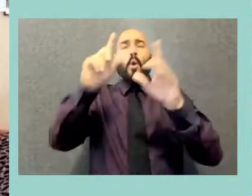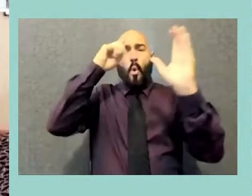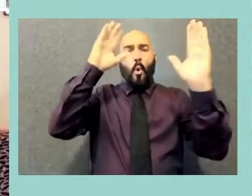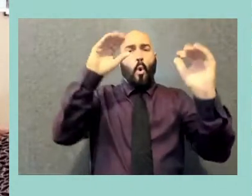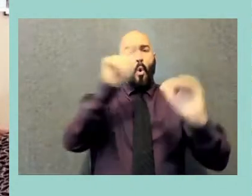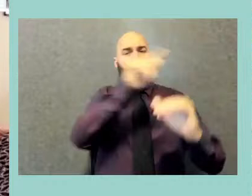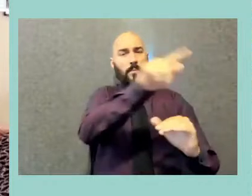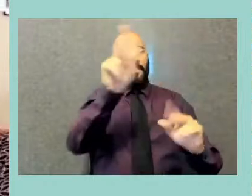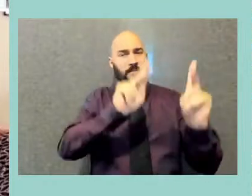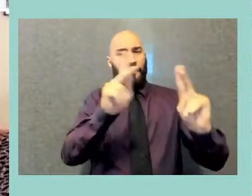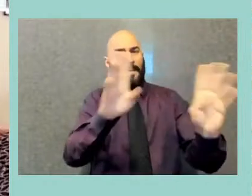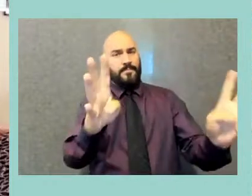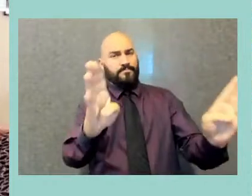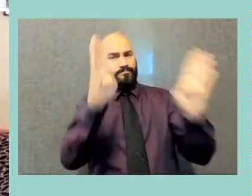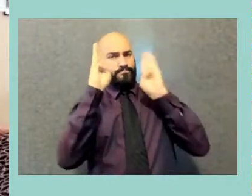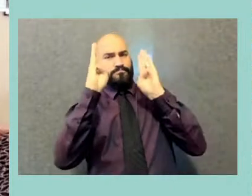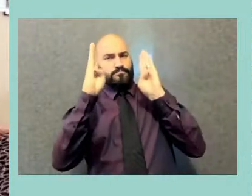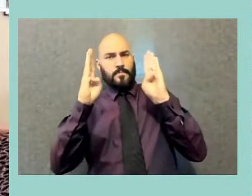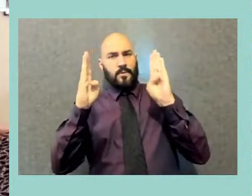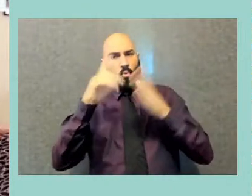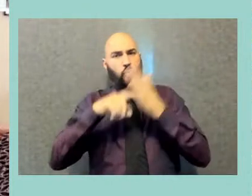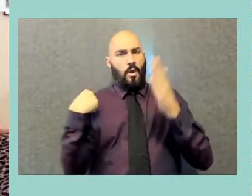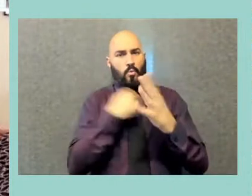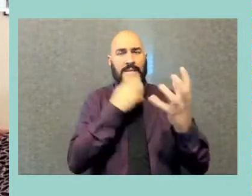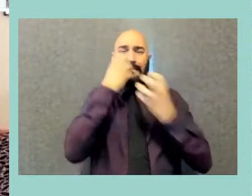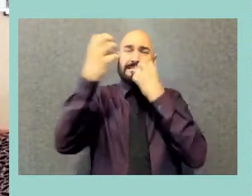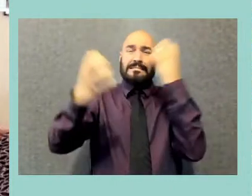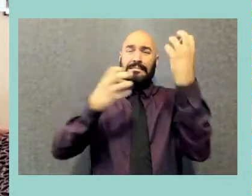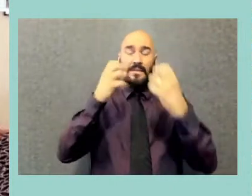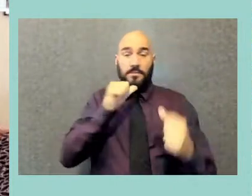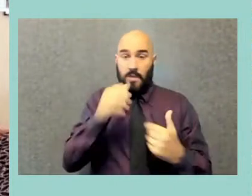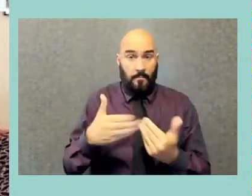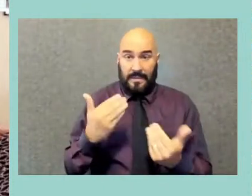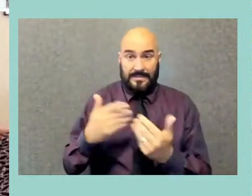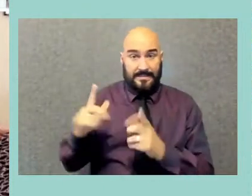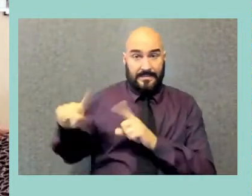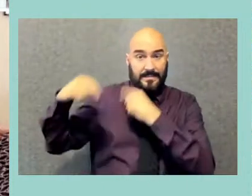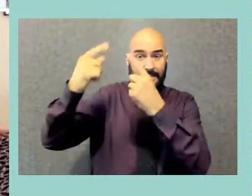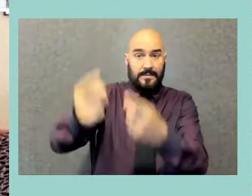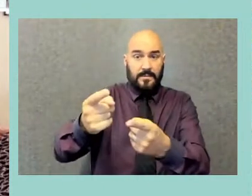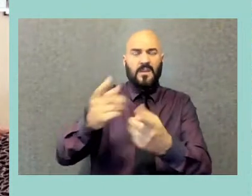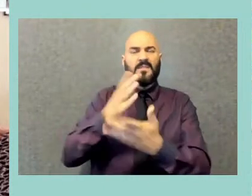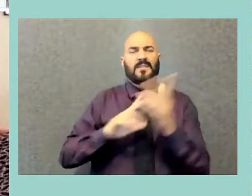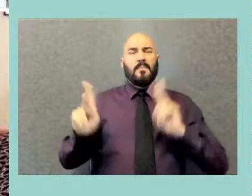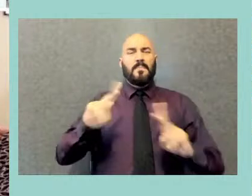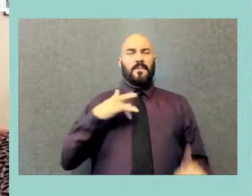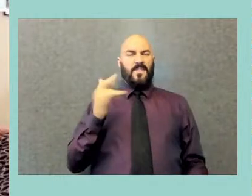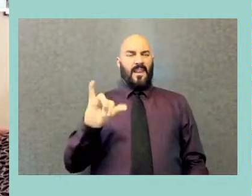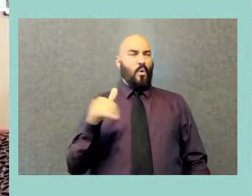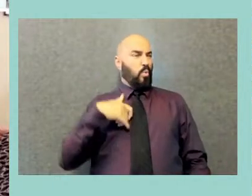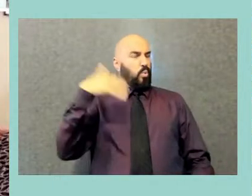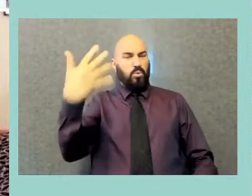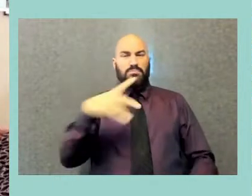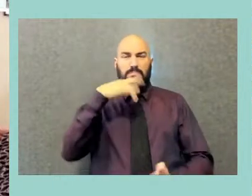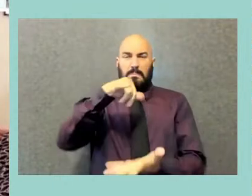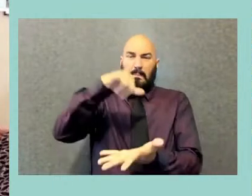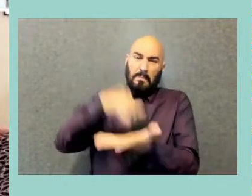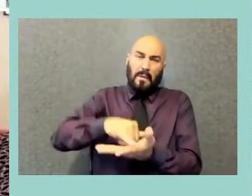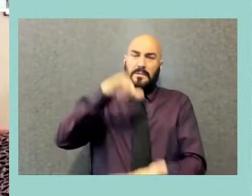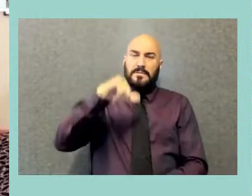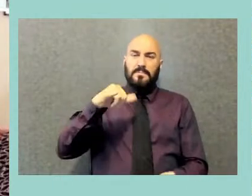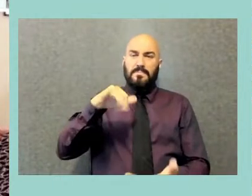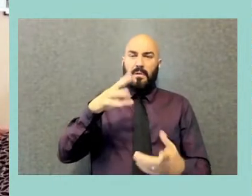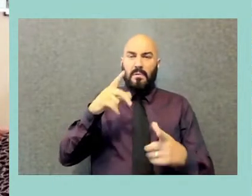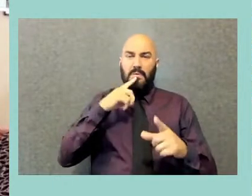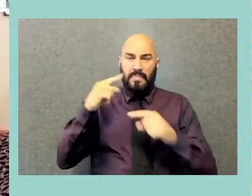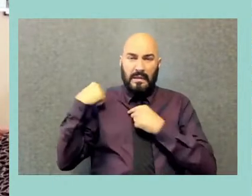For some, there have been moments that have felt absolutely impossible, that have been impossible. And